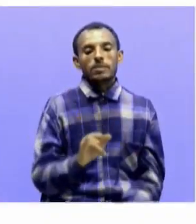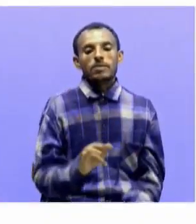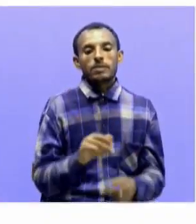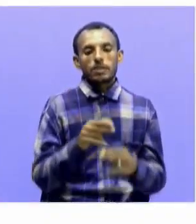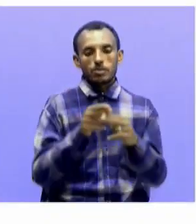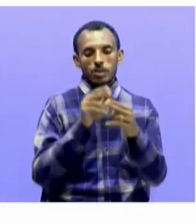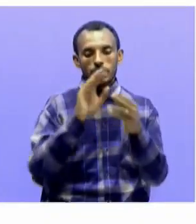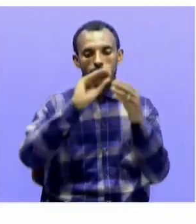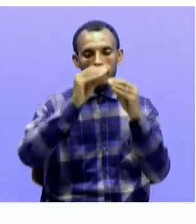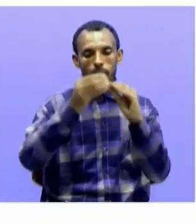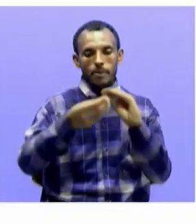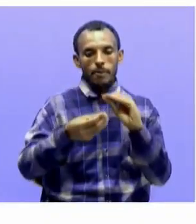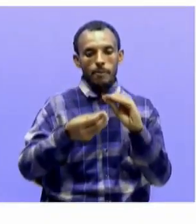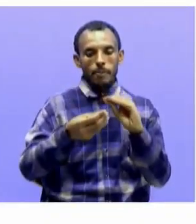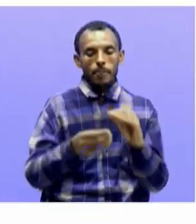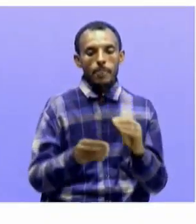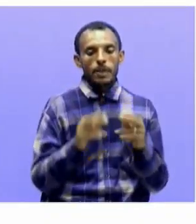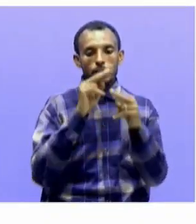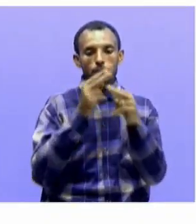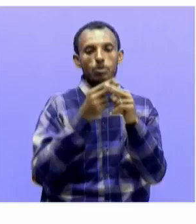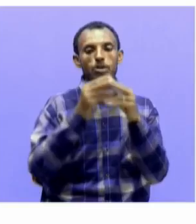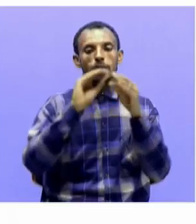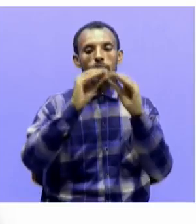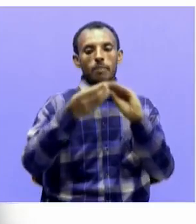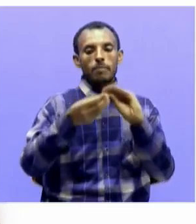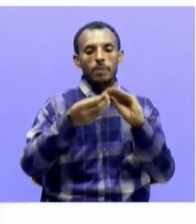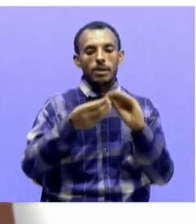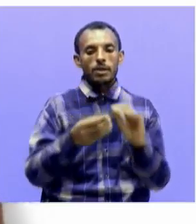number, the smallest